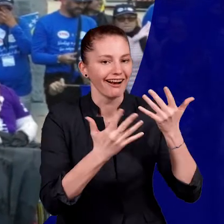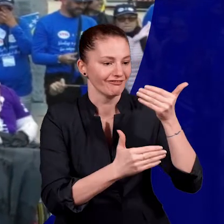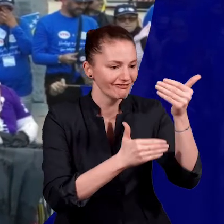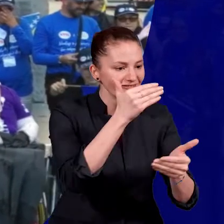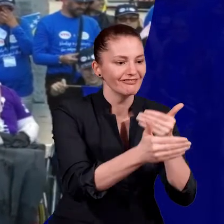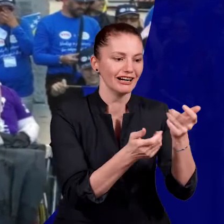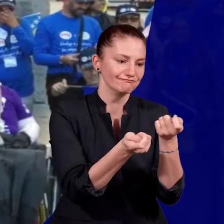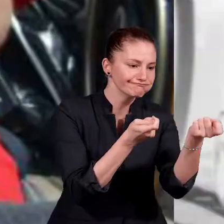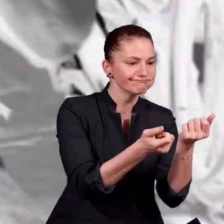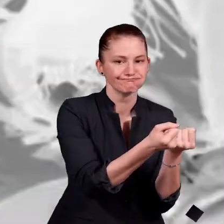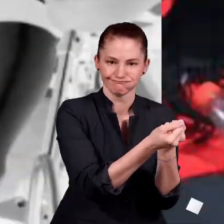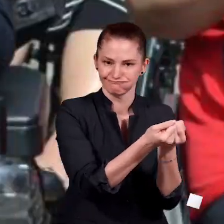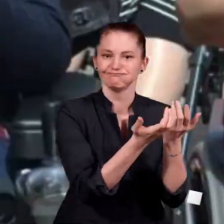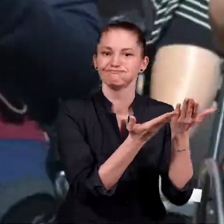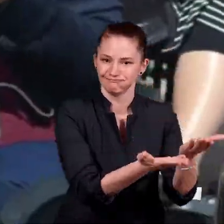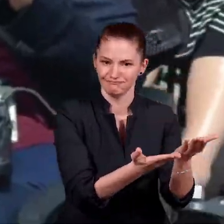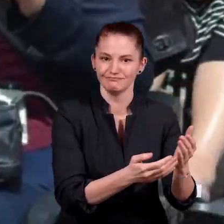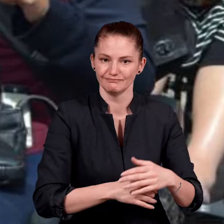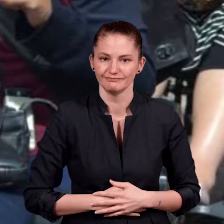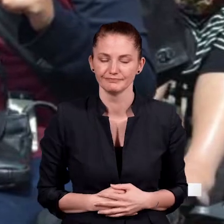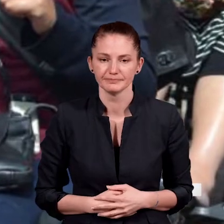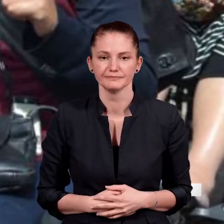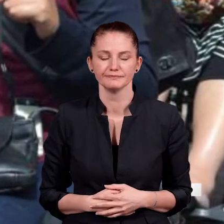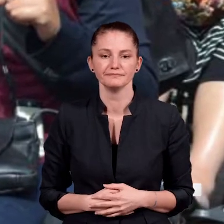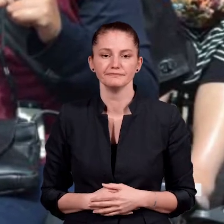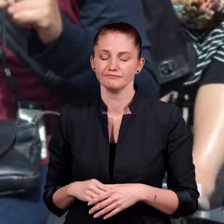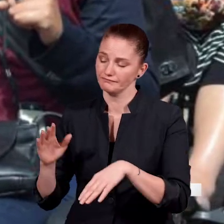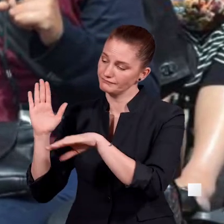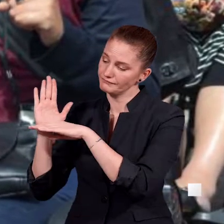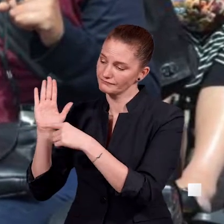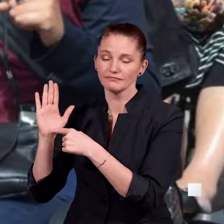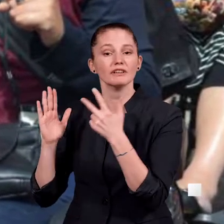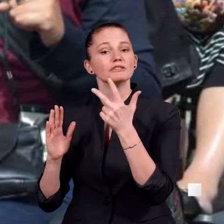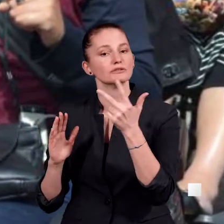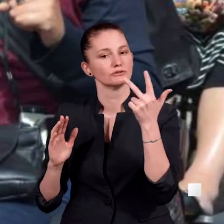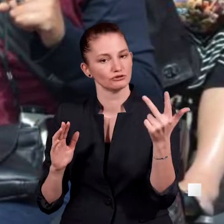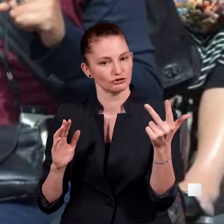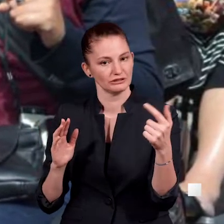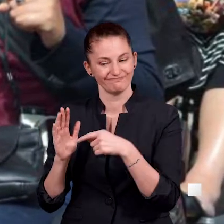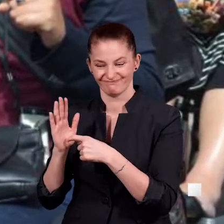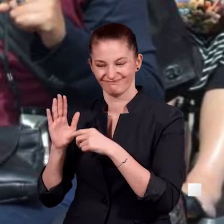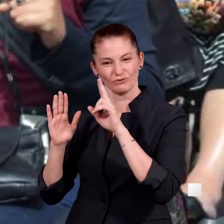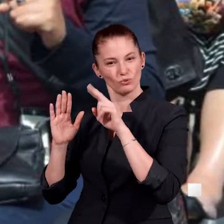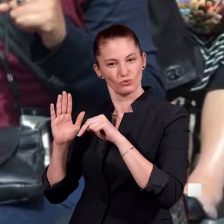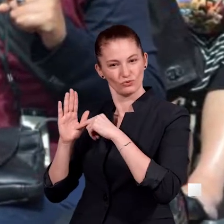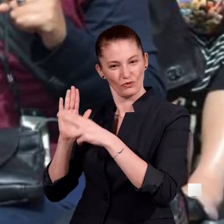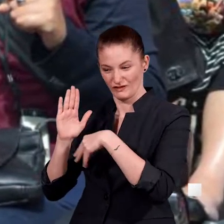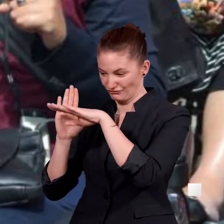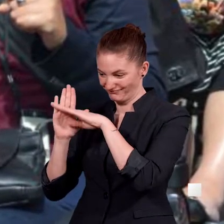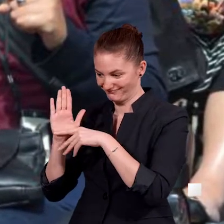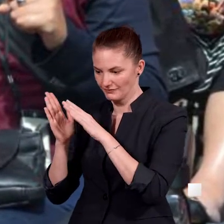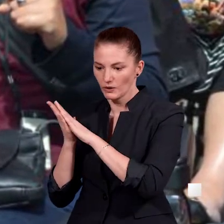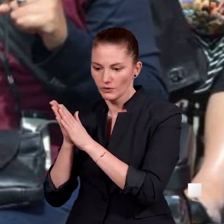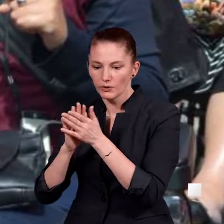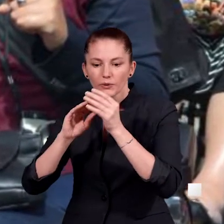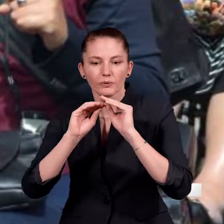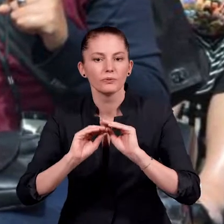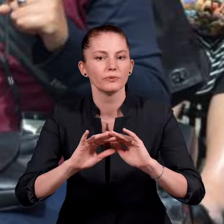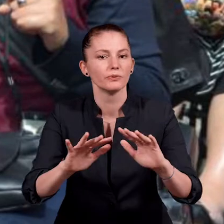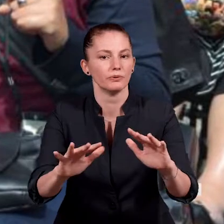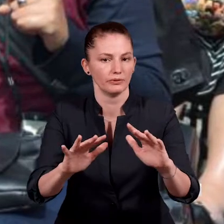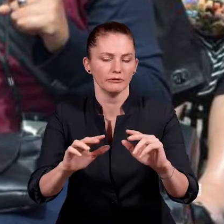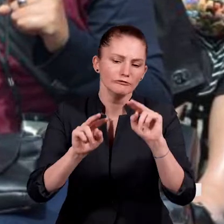to independent living. Article 33. Implementation and monitoring. Violation.